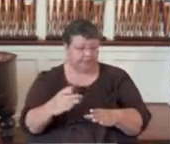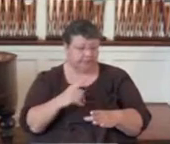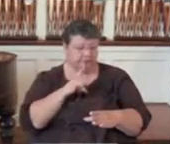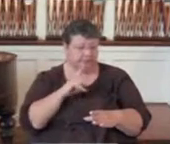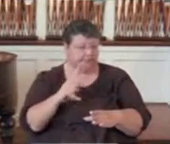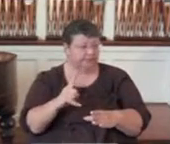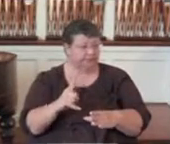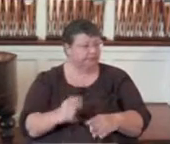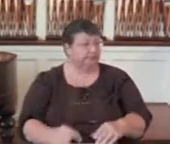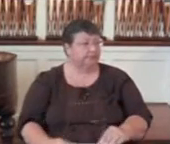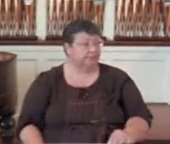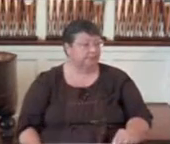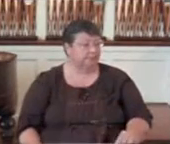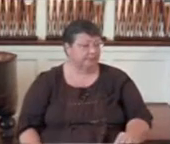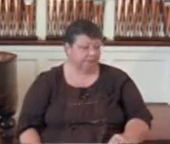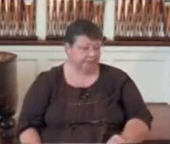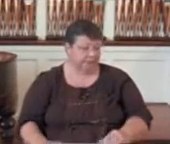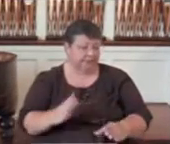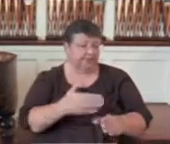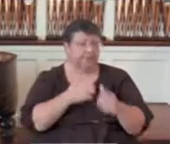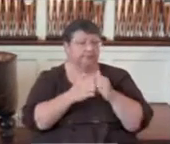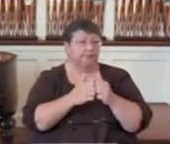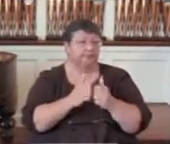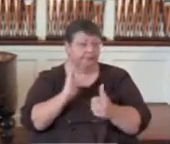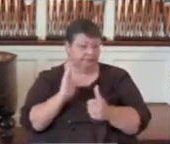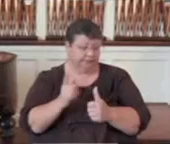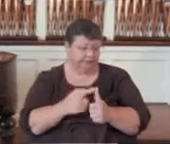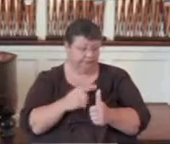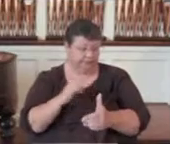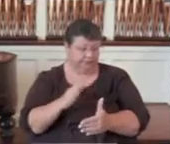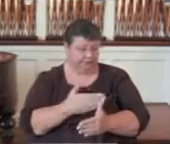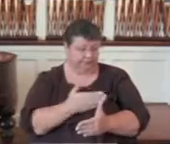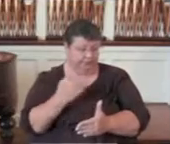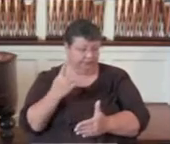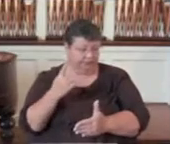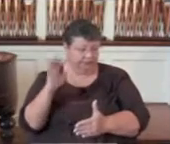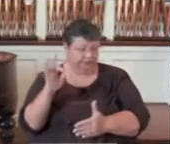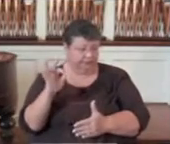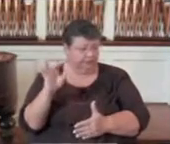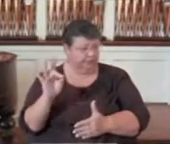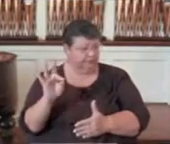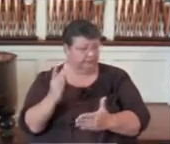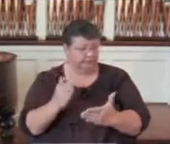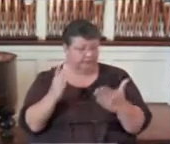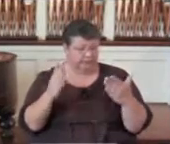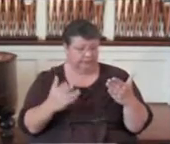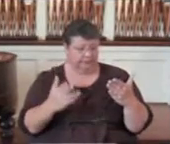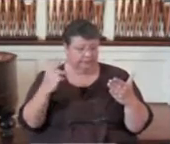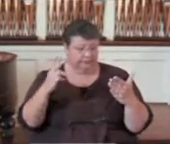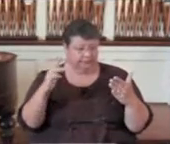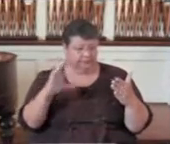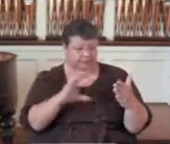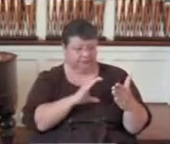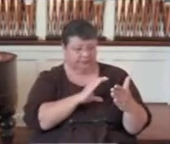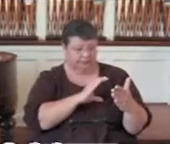Sing it out indeed. Let us sing together our first hymn, 198, Lift High the